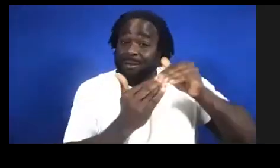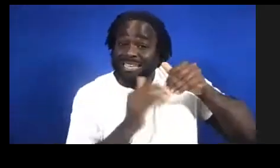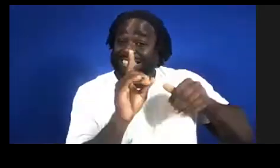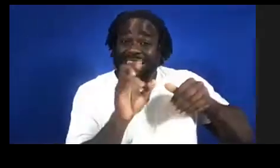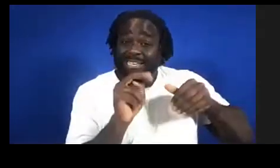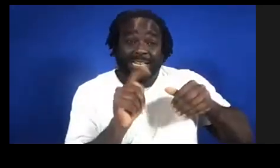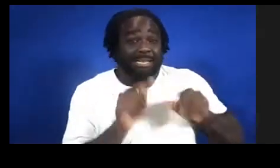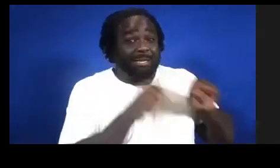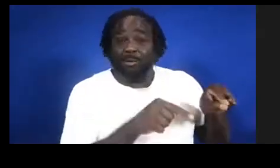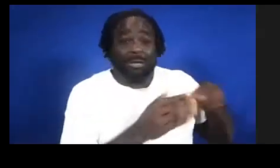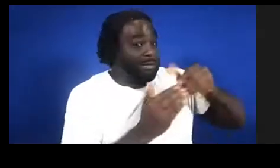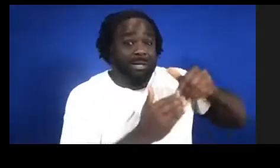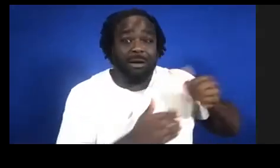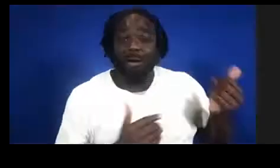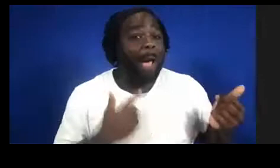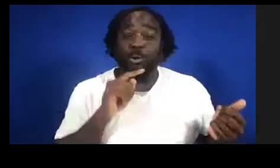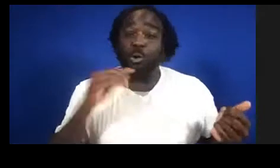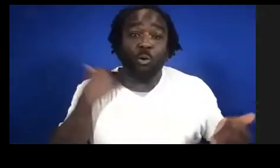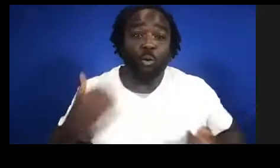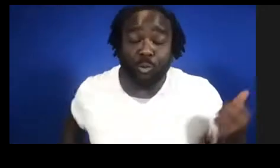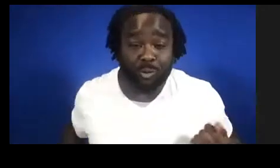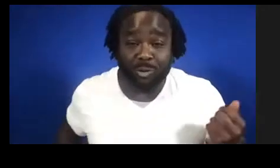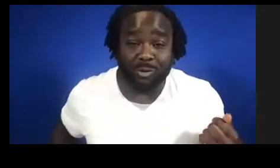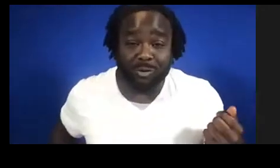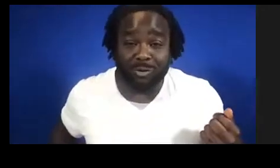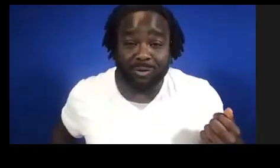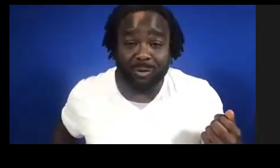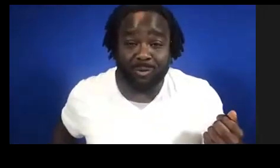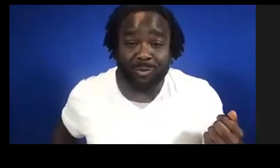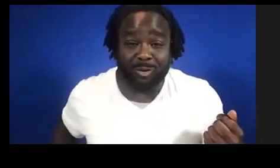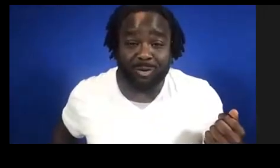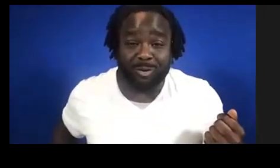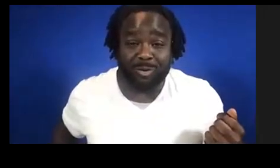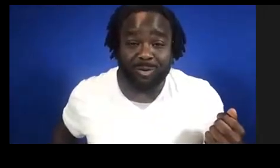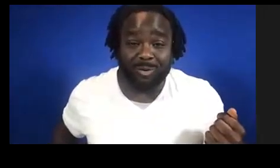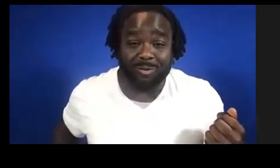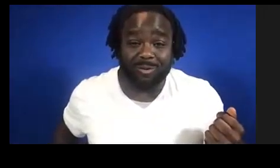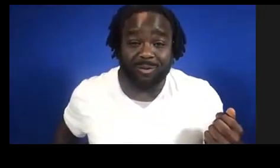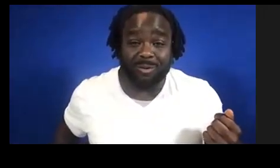I'm broke. I don't have no money to be fixing a car.